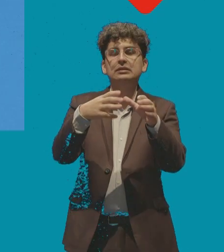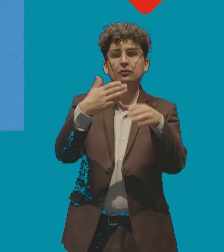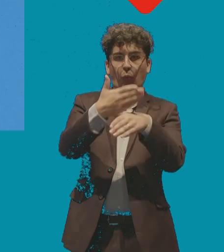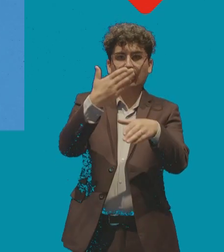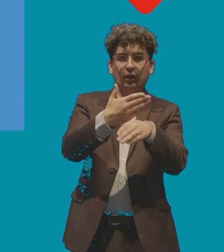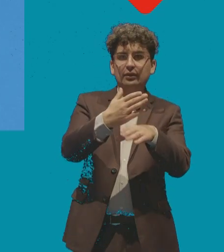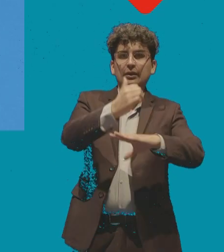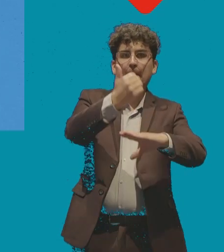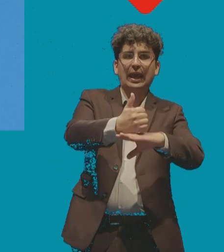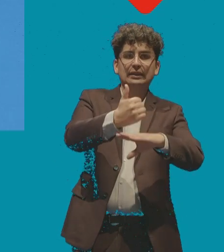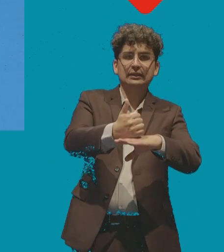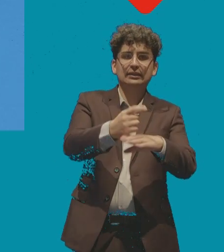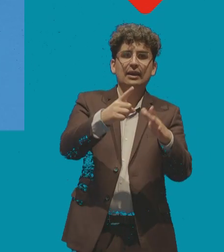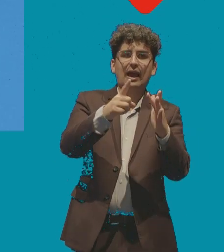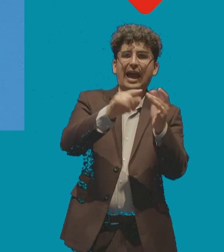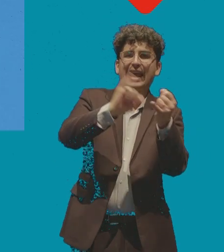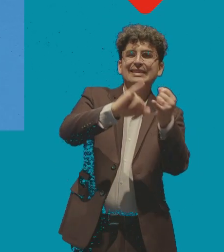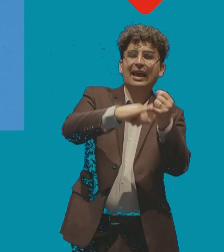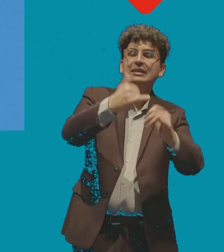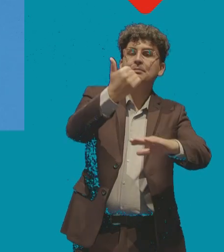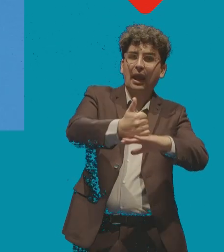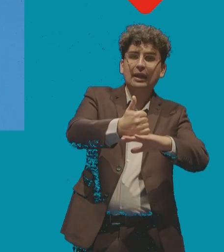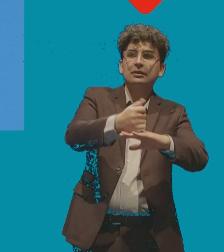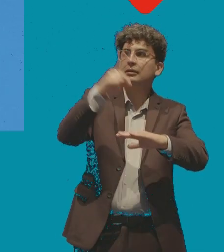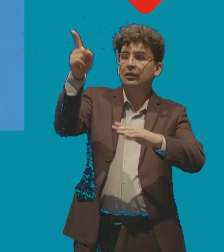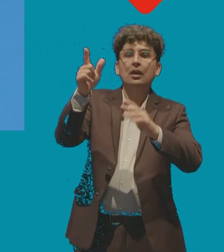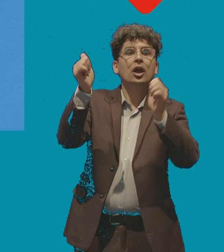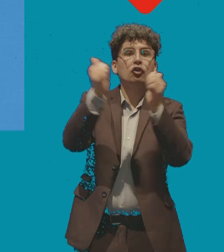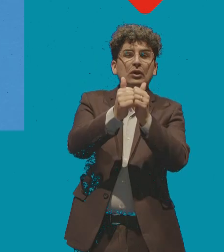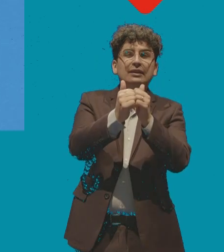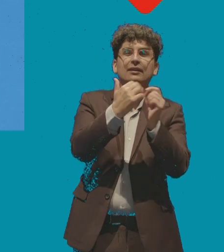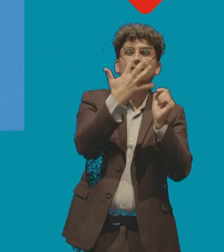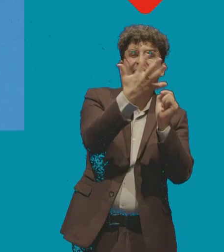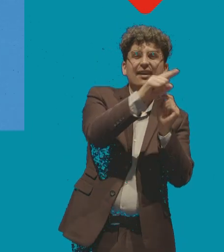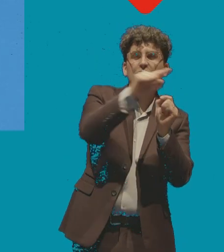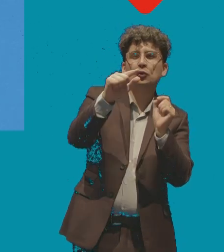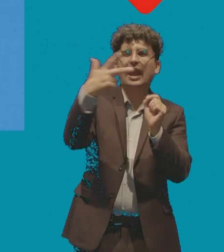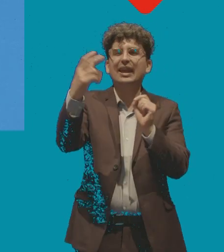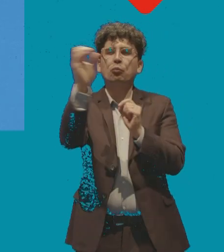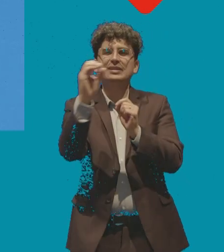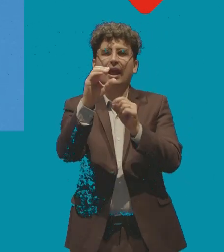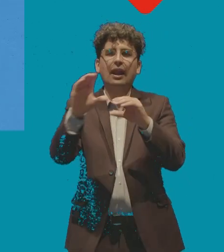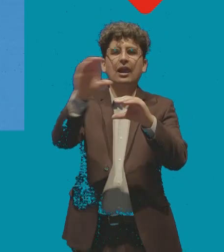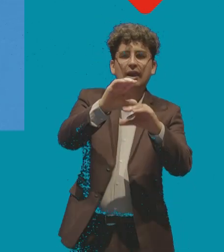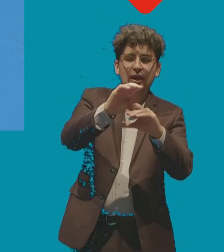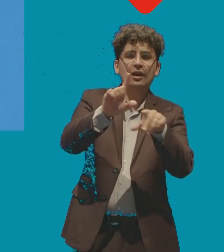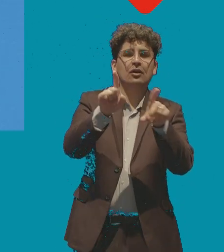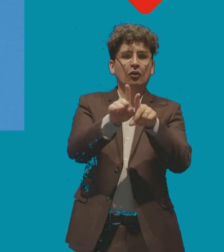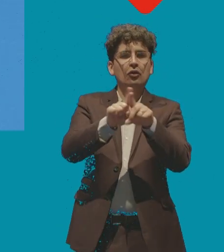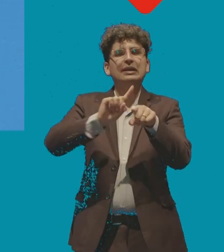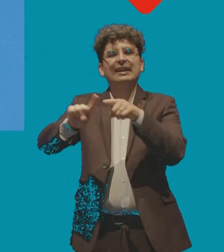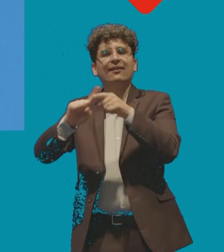an industrial action campaign which resulted in a pay settlement of between 5 and 8% alongside a range of